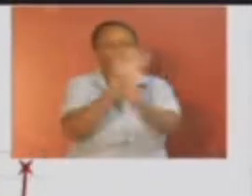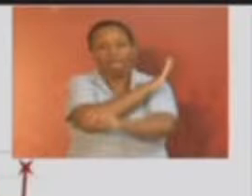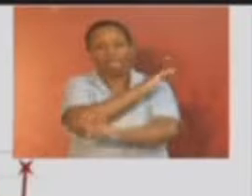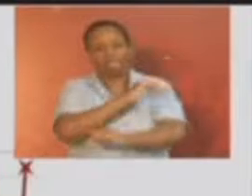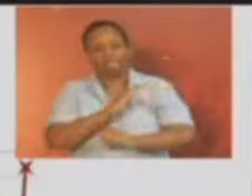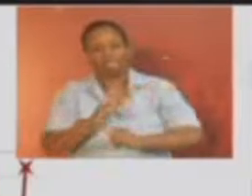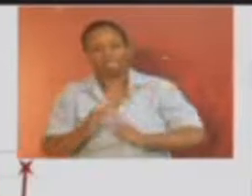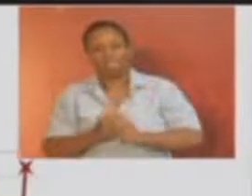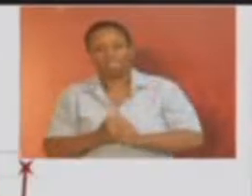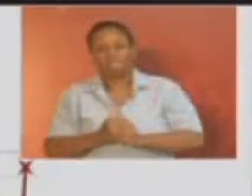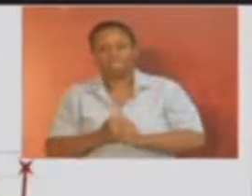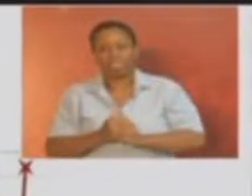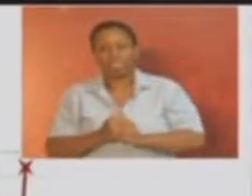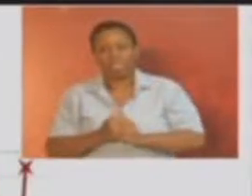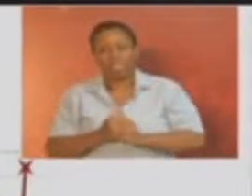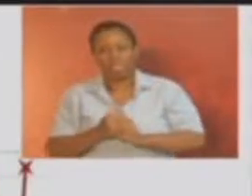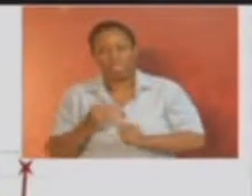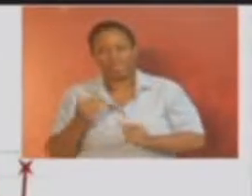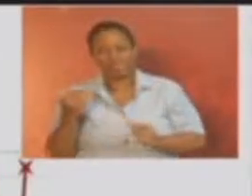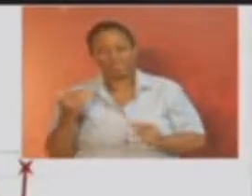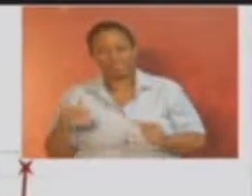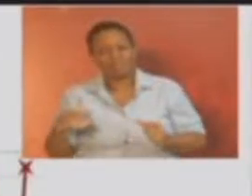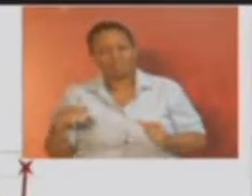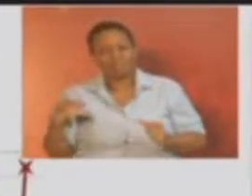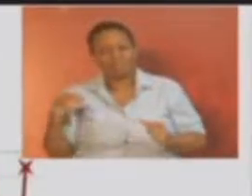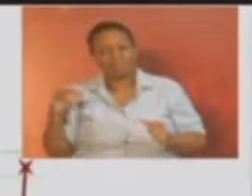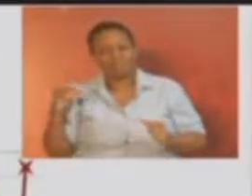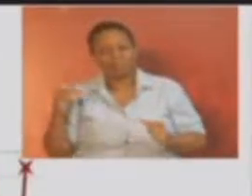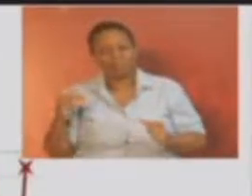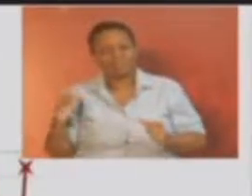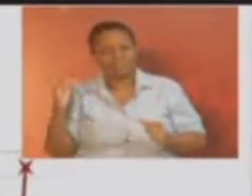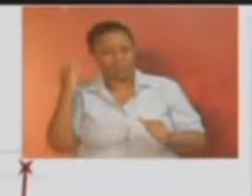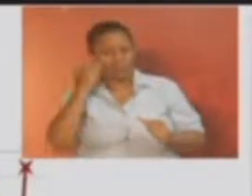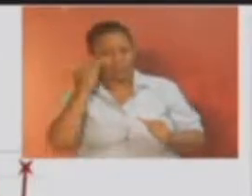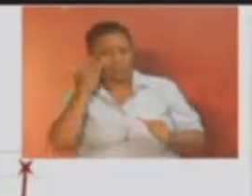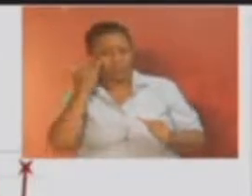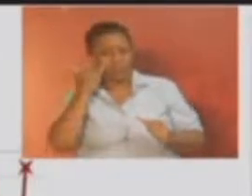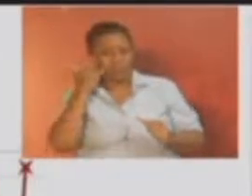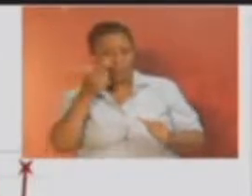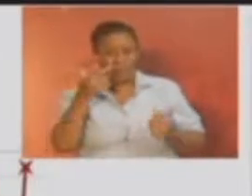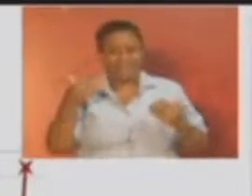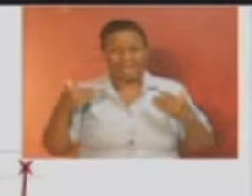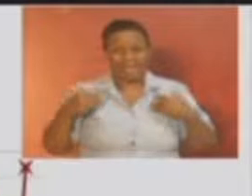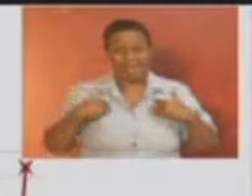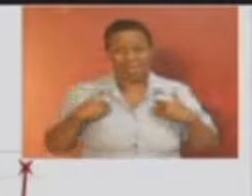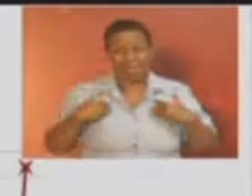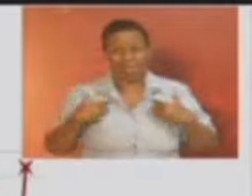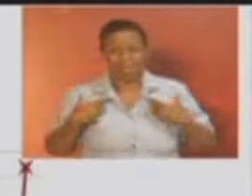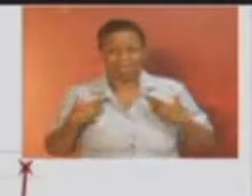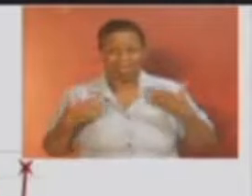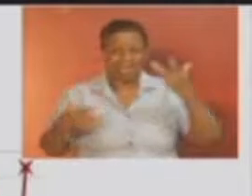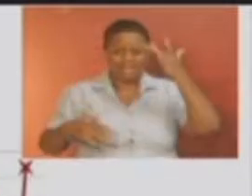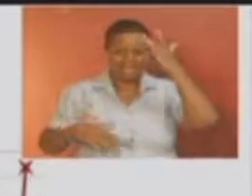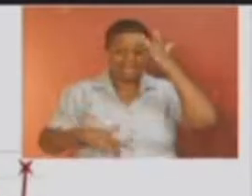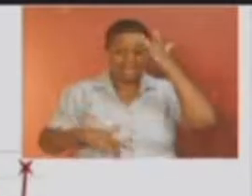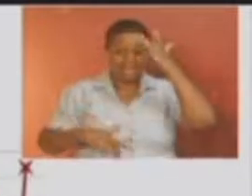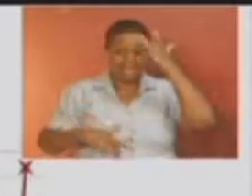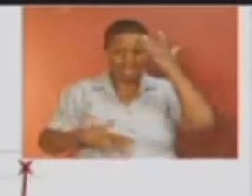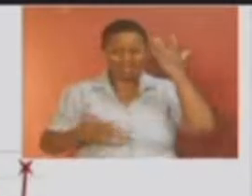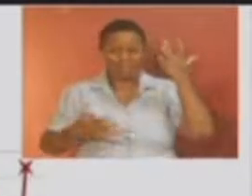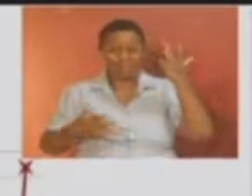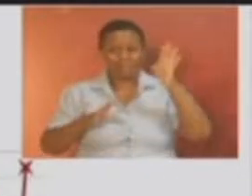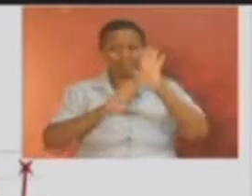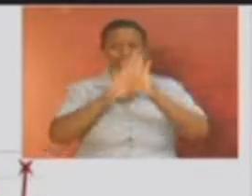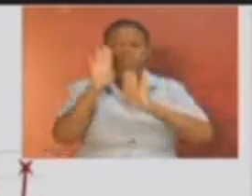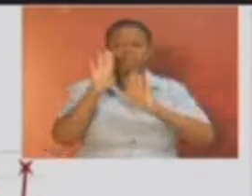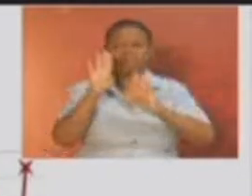being filled. So if you had a relative who is unwell and has diabetes and hypertension and is elderly, but